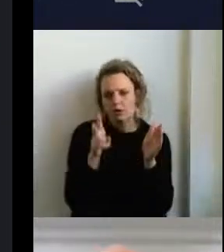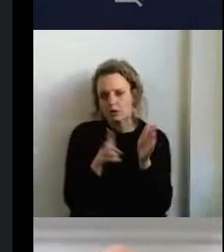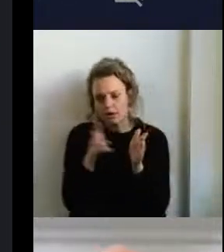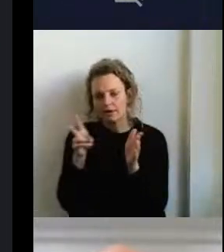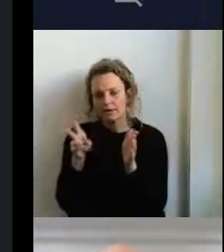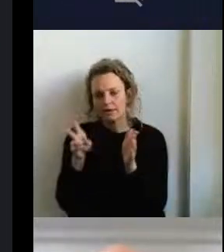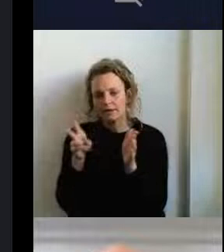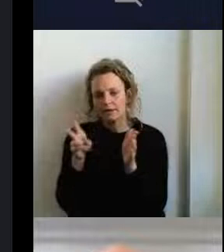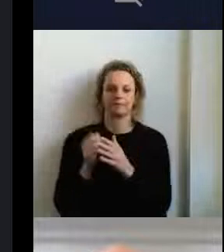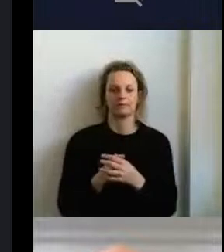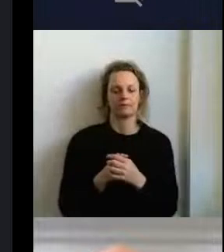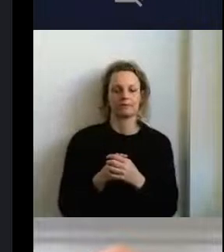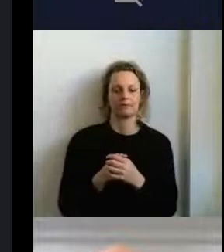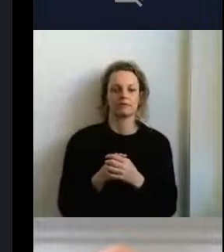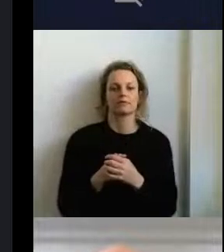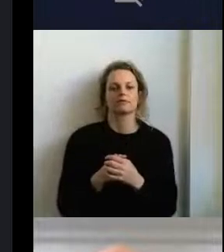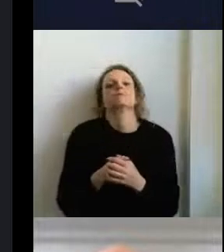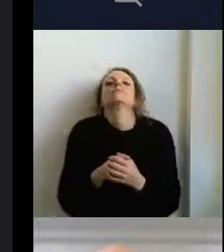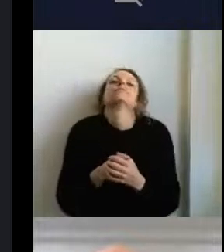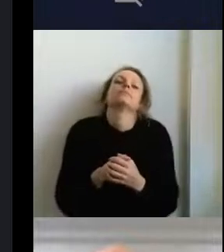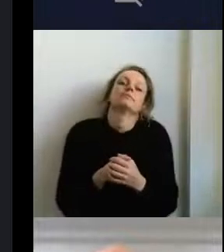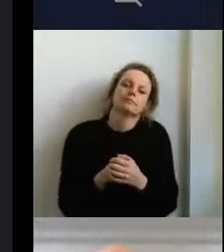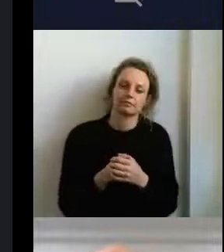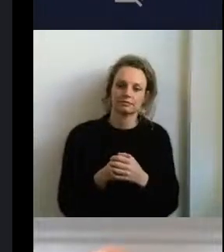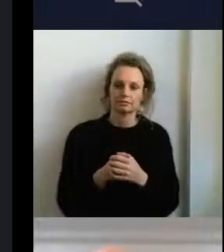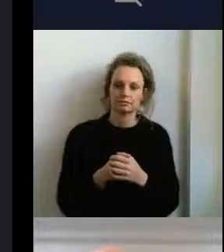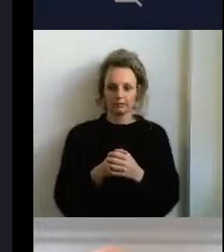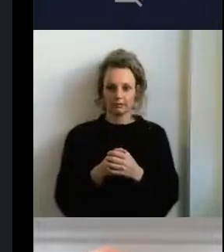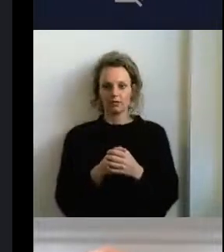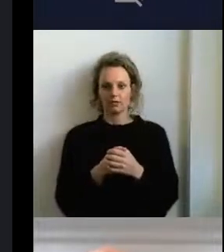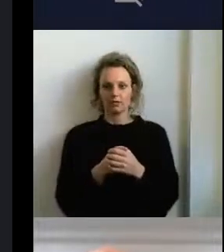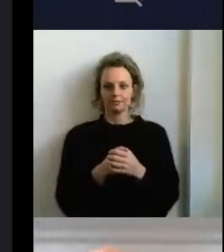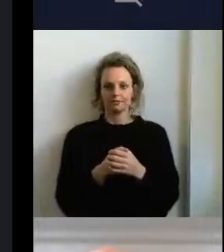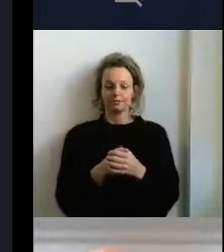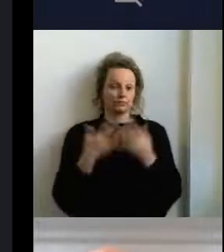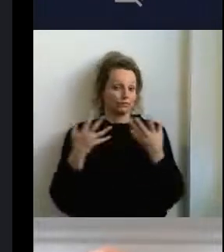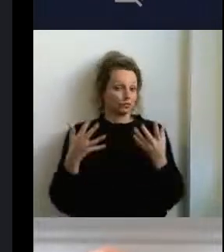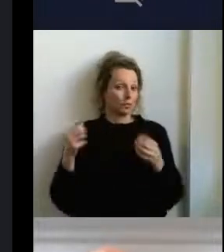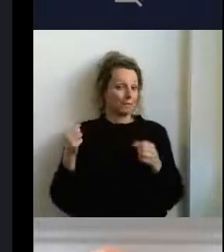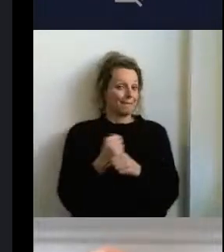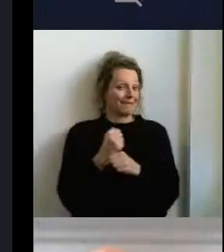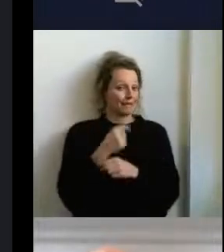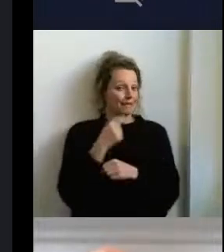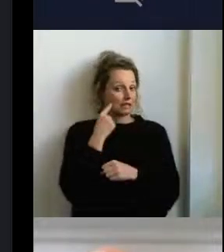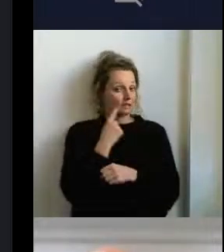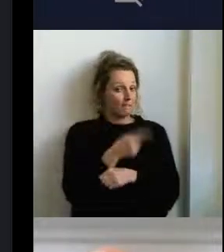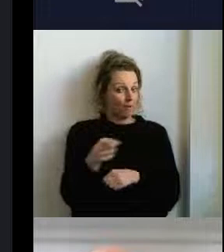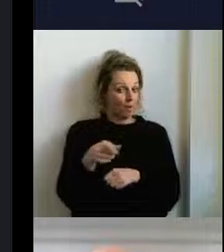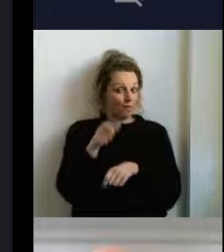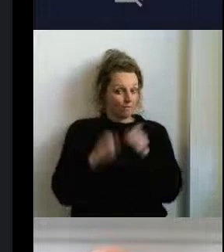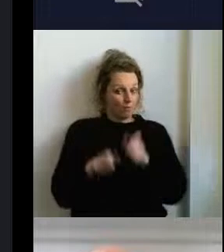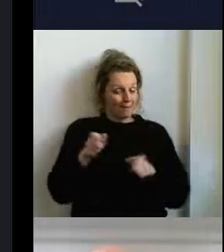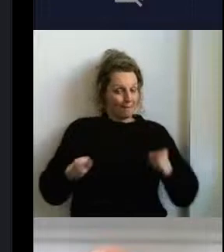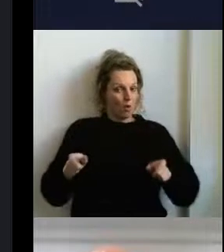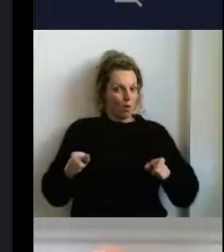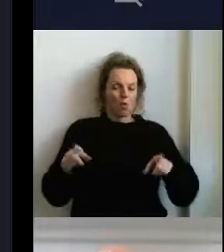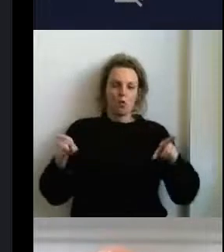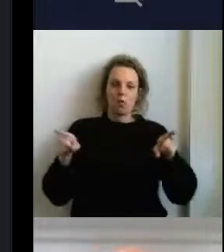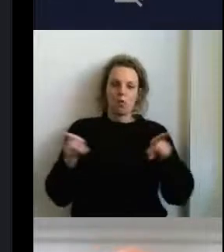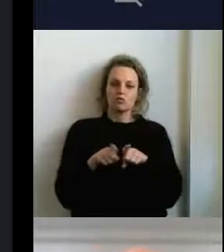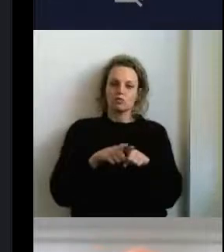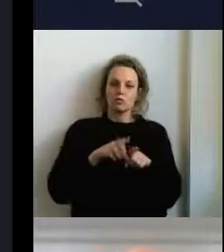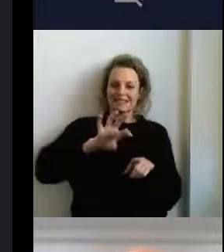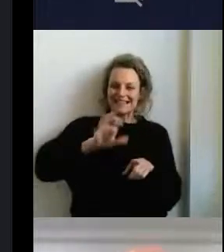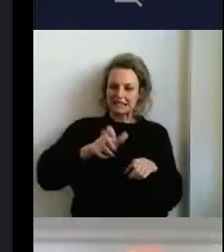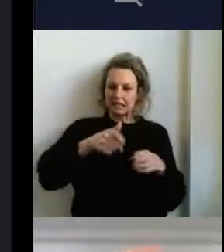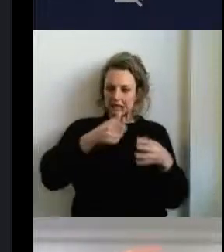in terms of making this very simple for people, there's also a group of related settings. I mentioned display earlier. So under